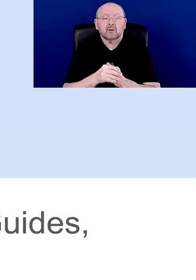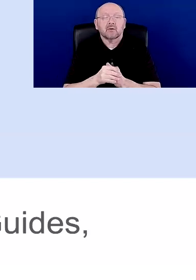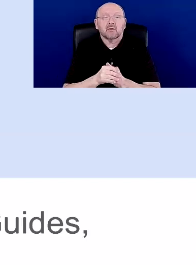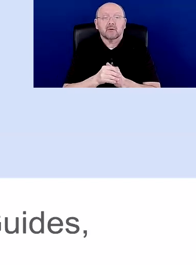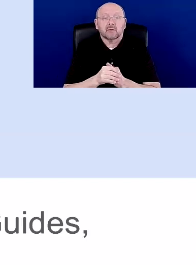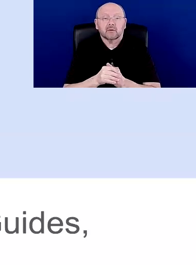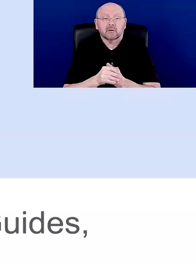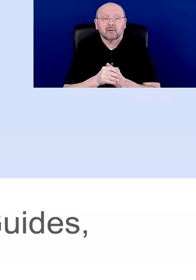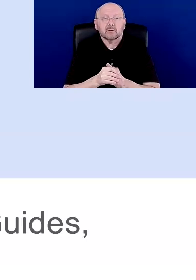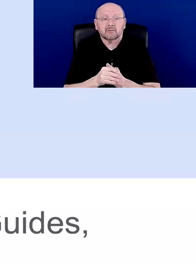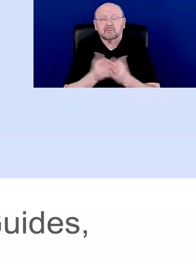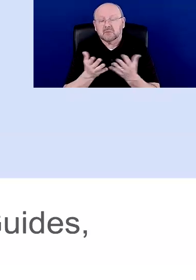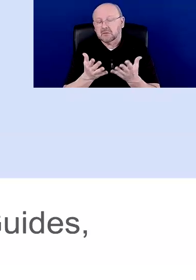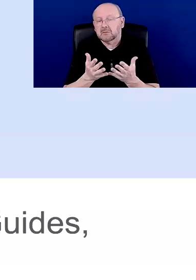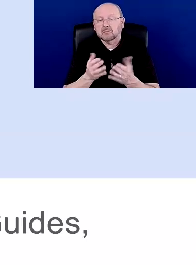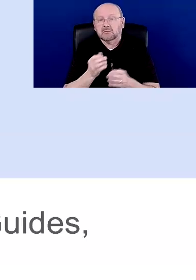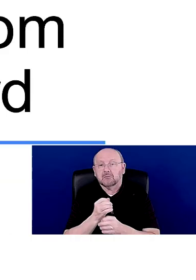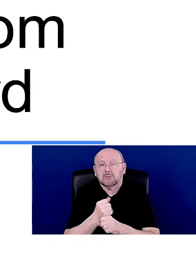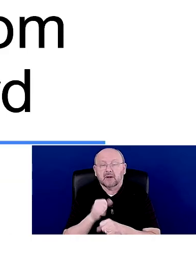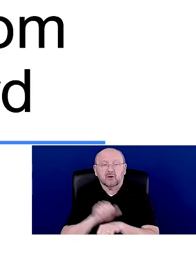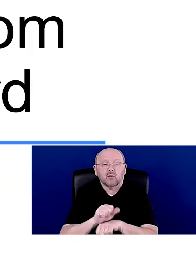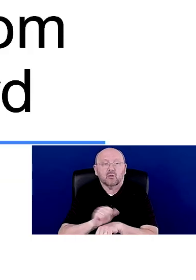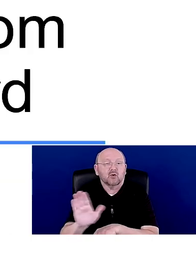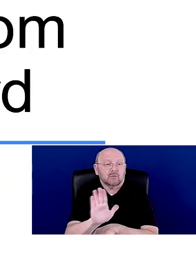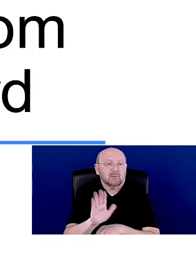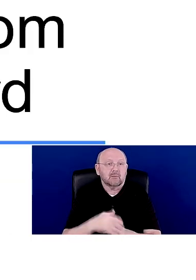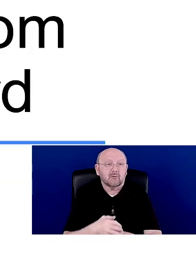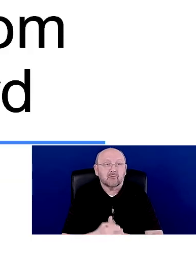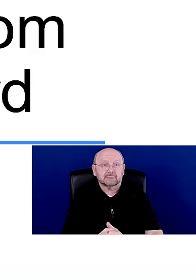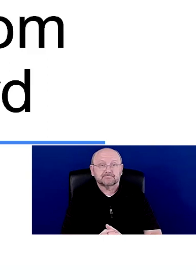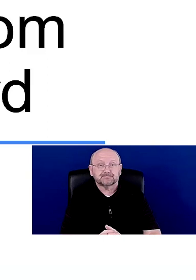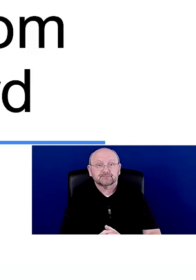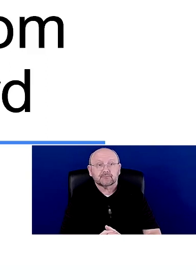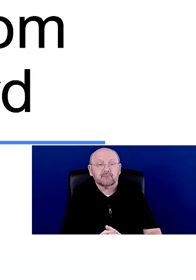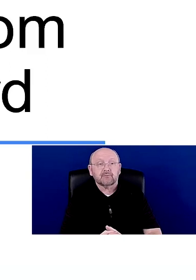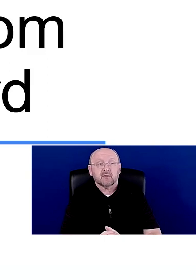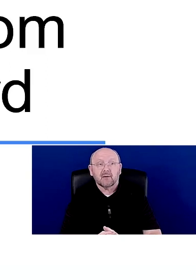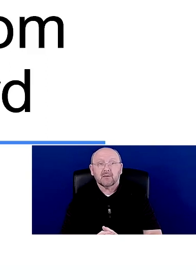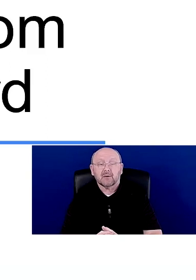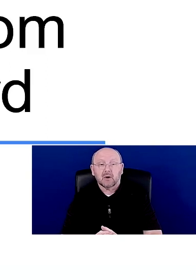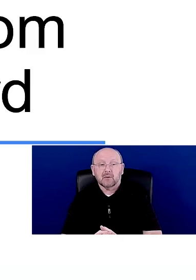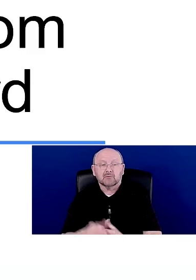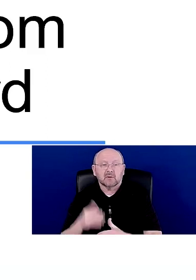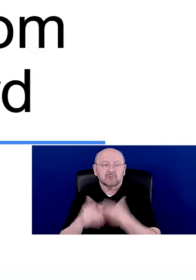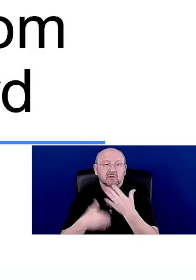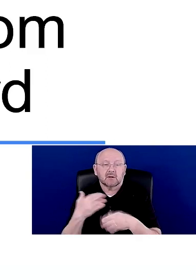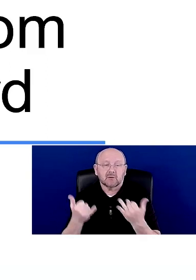work easier, those kinds of things. Okay. Um, okay. I'm going to speed up a little bit.